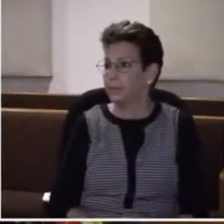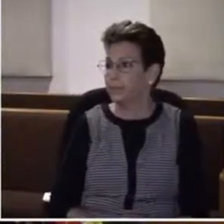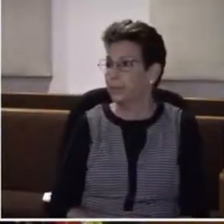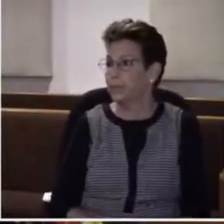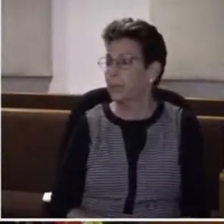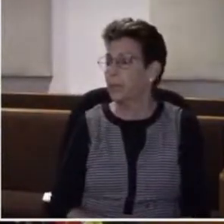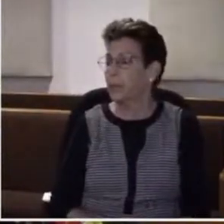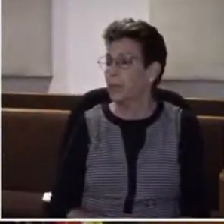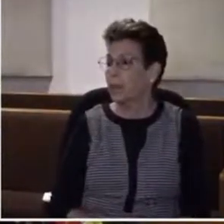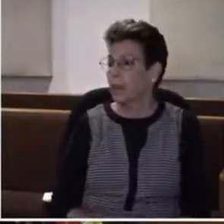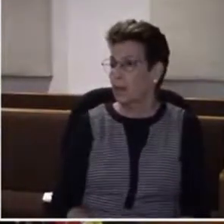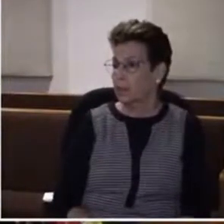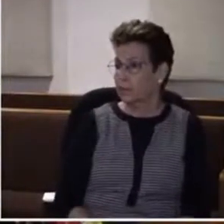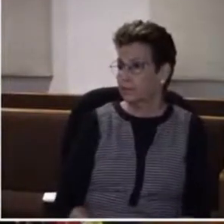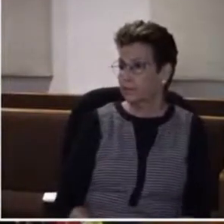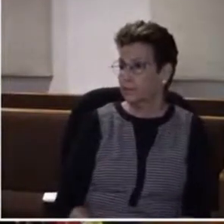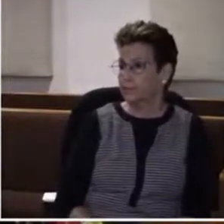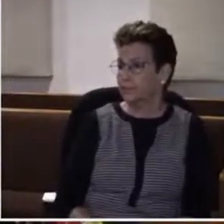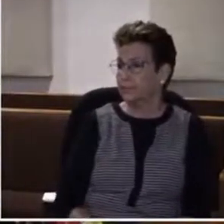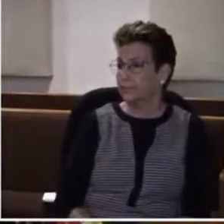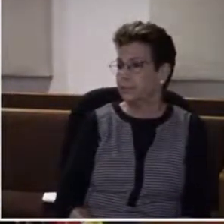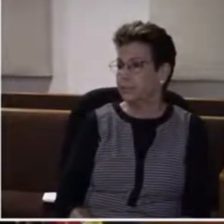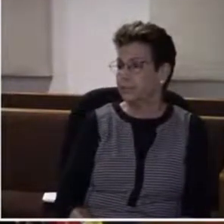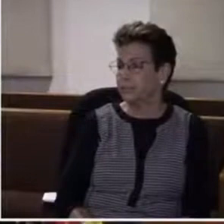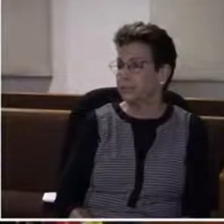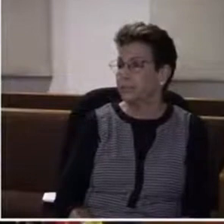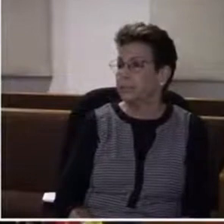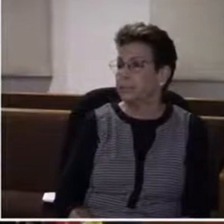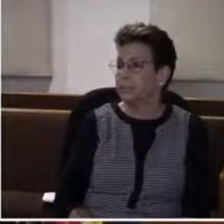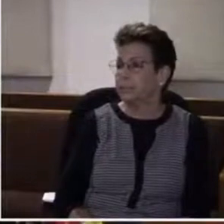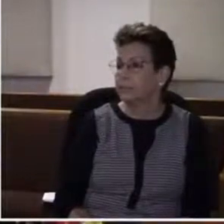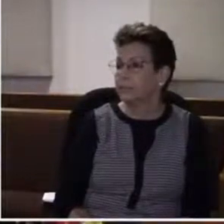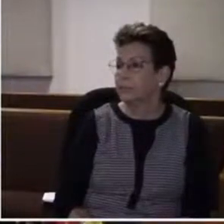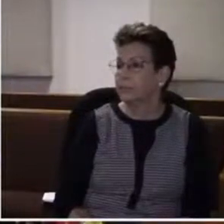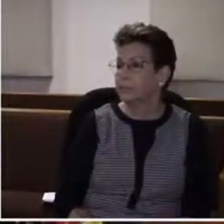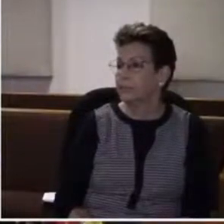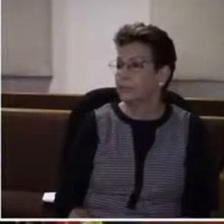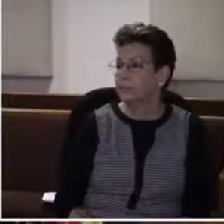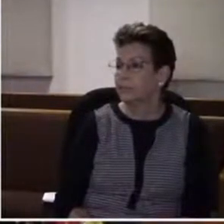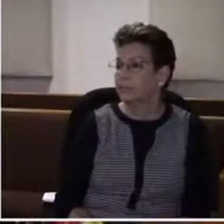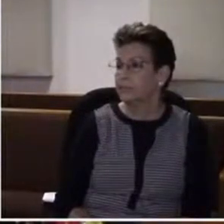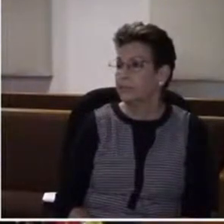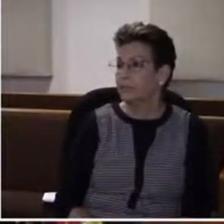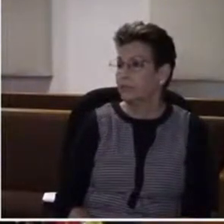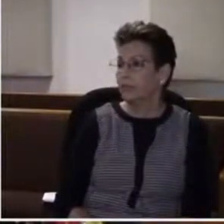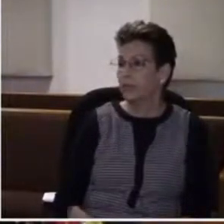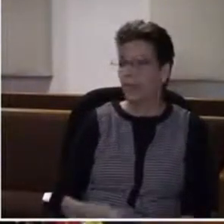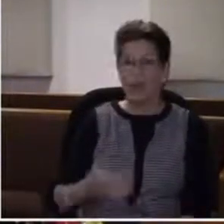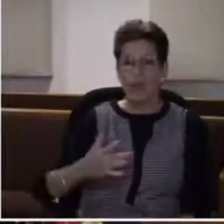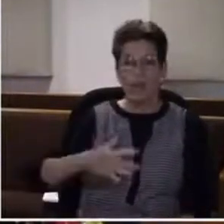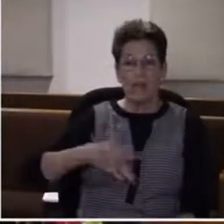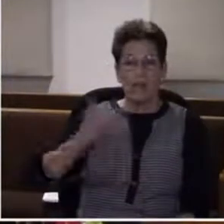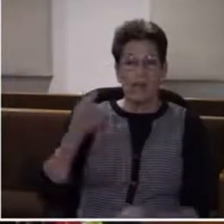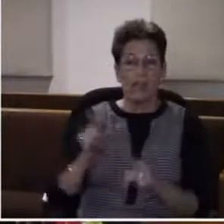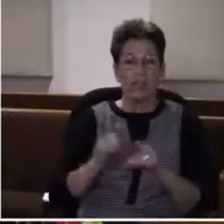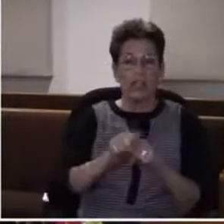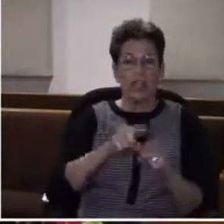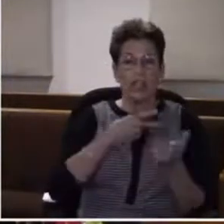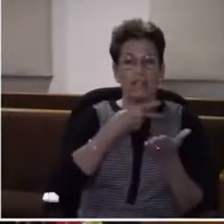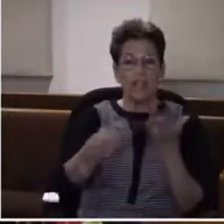Like Such a Failure, from the vantage point because my life stinks.